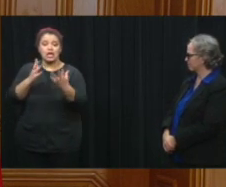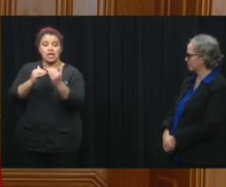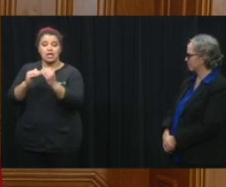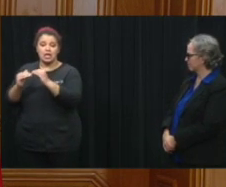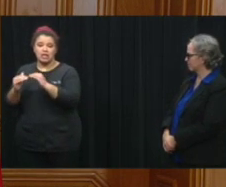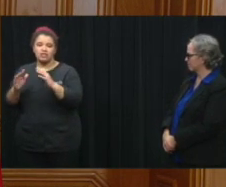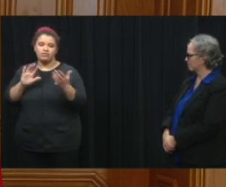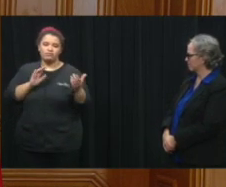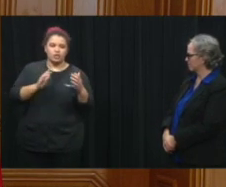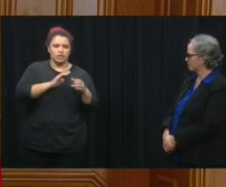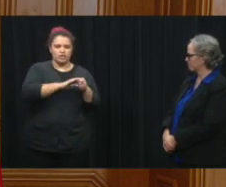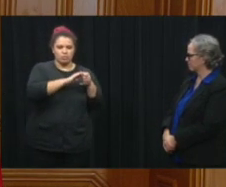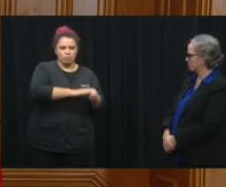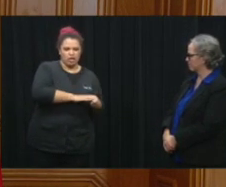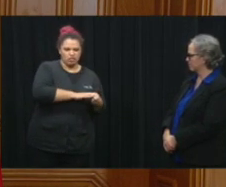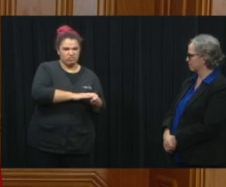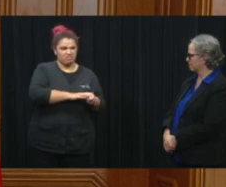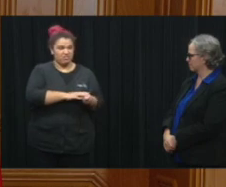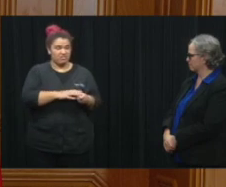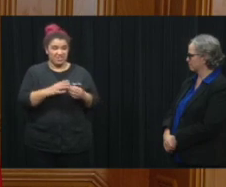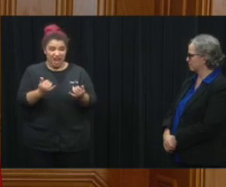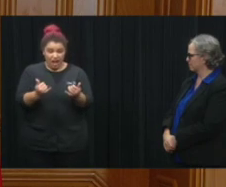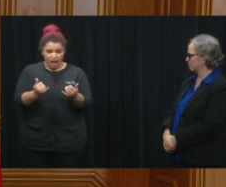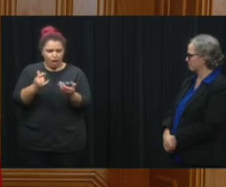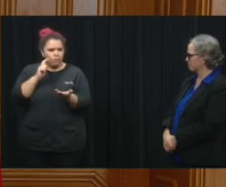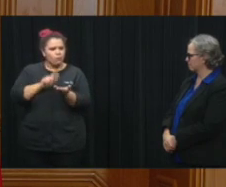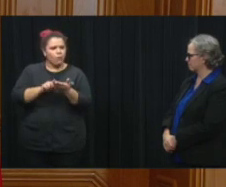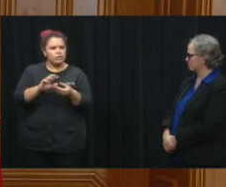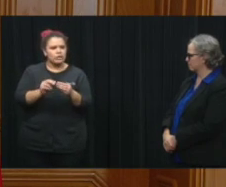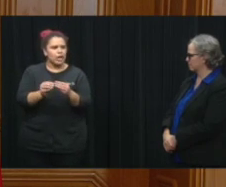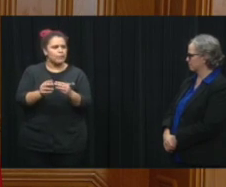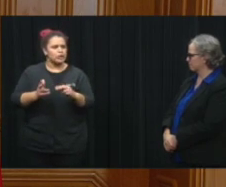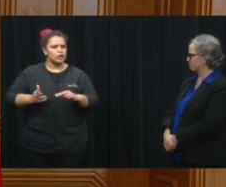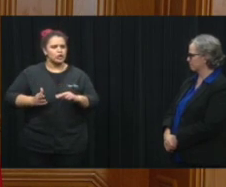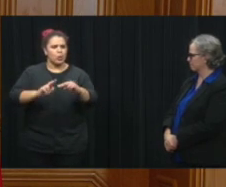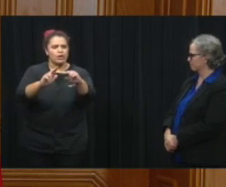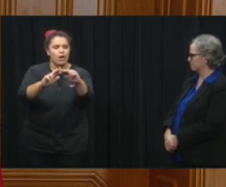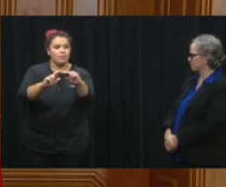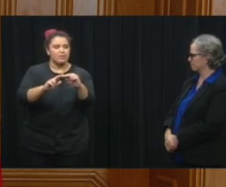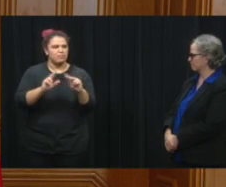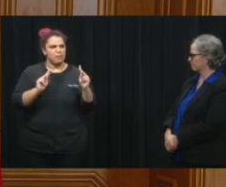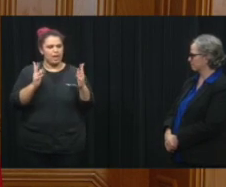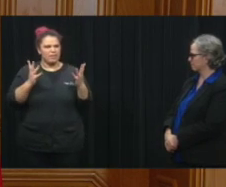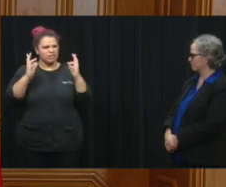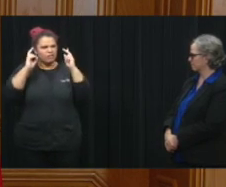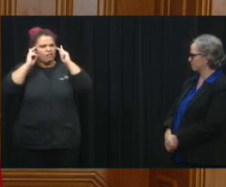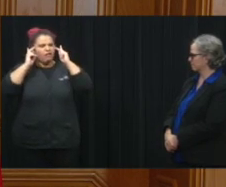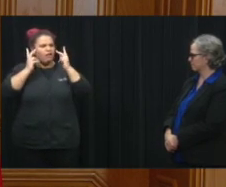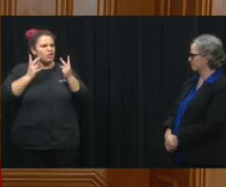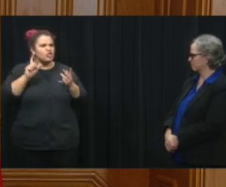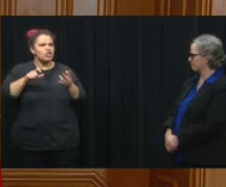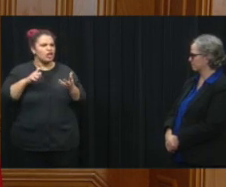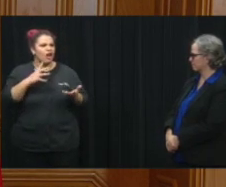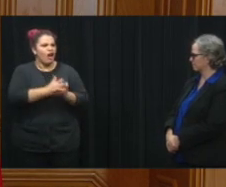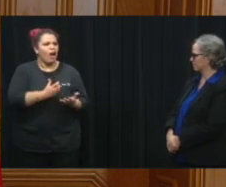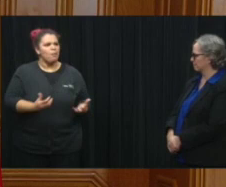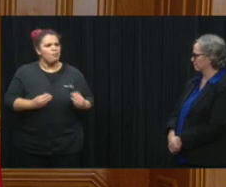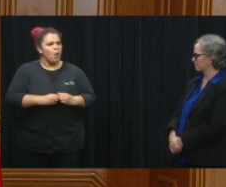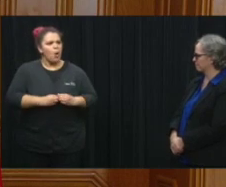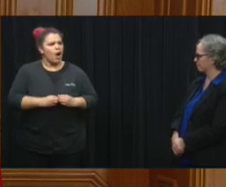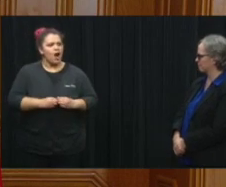aren't we doing more to slow the spread, and what advice are you getting that's saying we shouldn't be doing